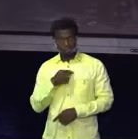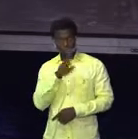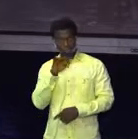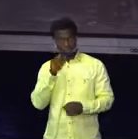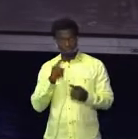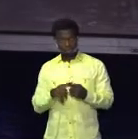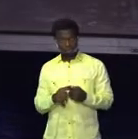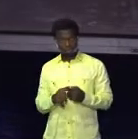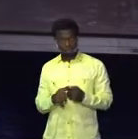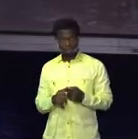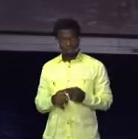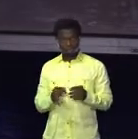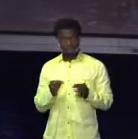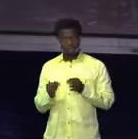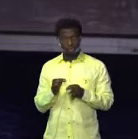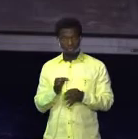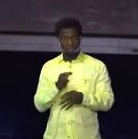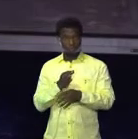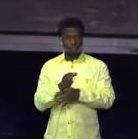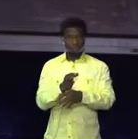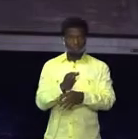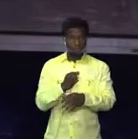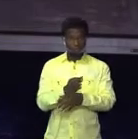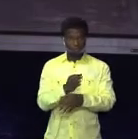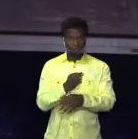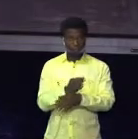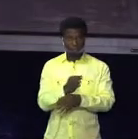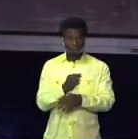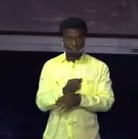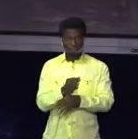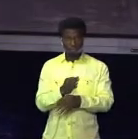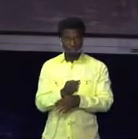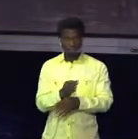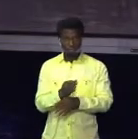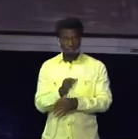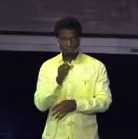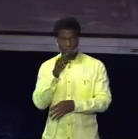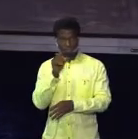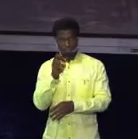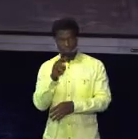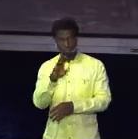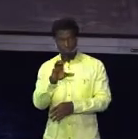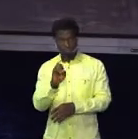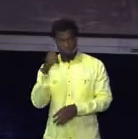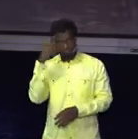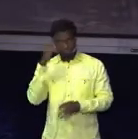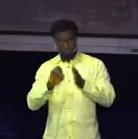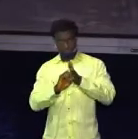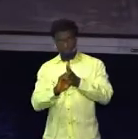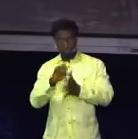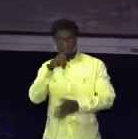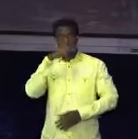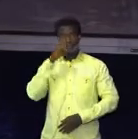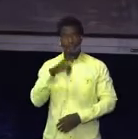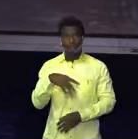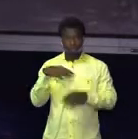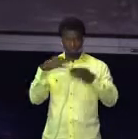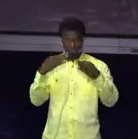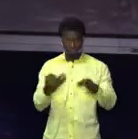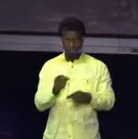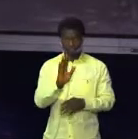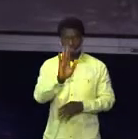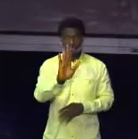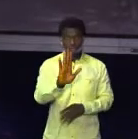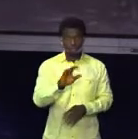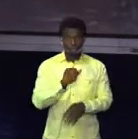express force, F-O-R-C-E. We use it to express force. For example, you must finish